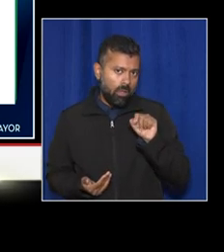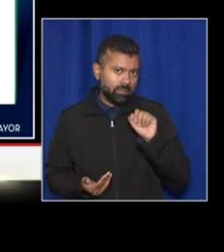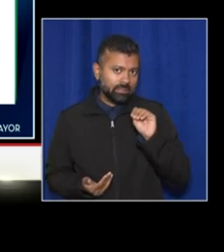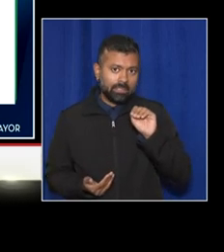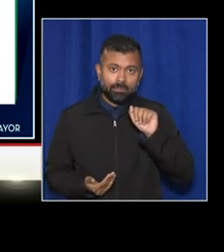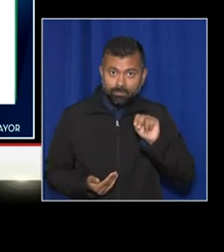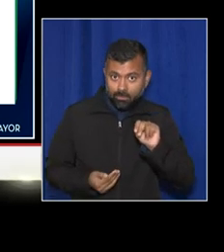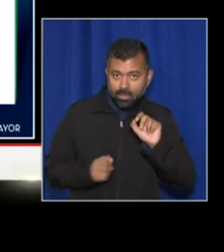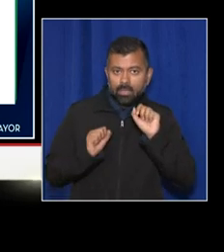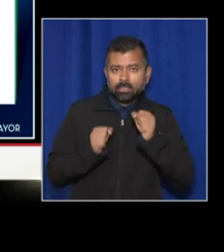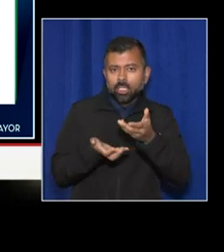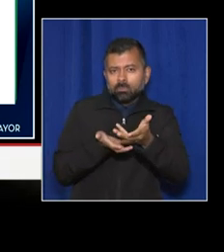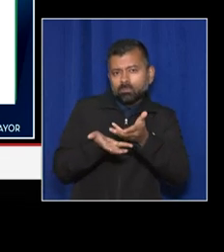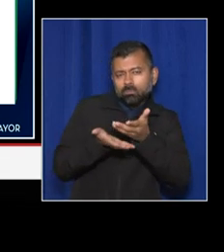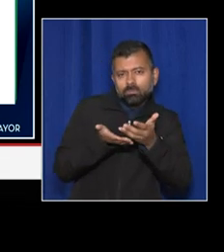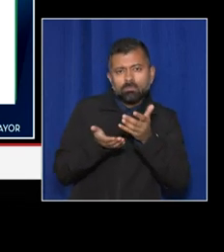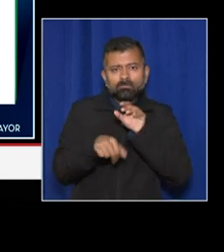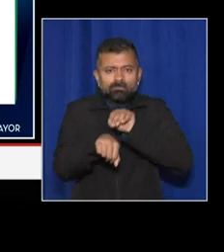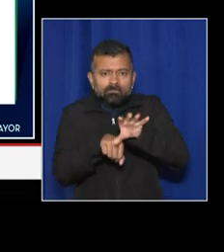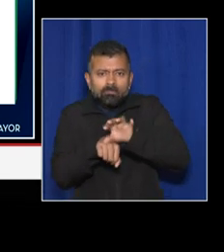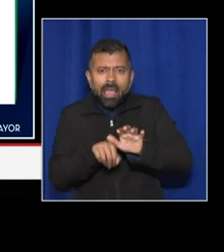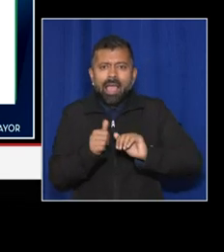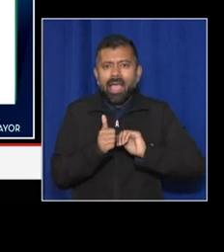and that's at